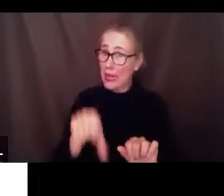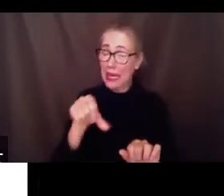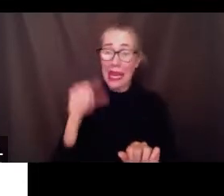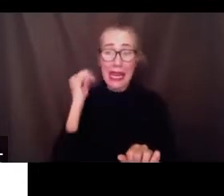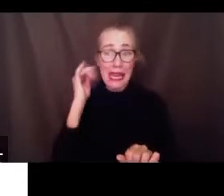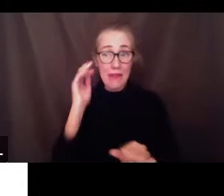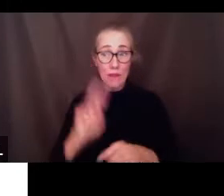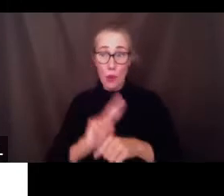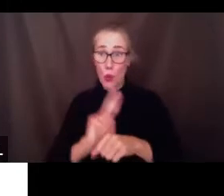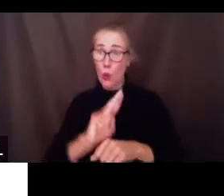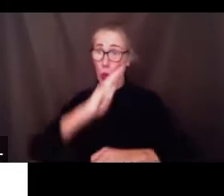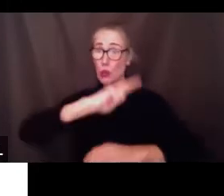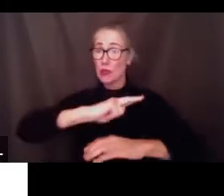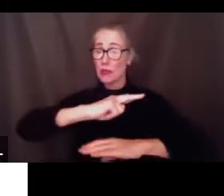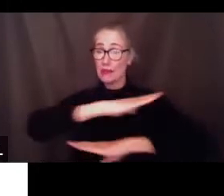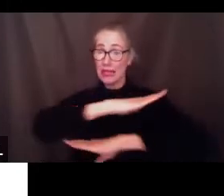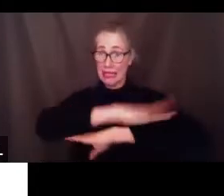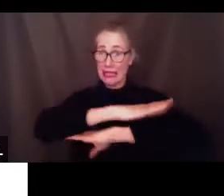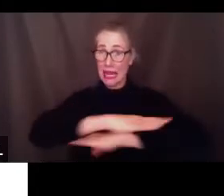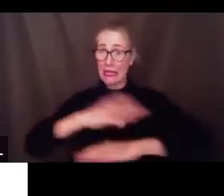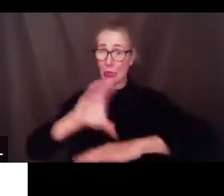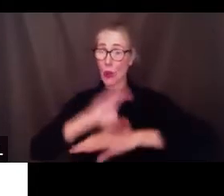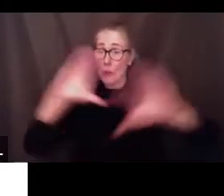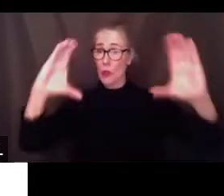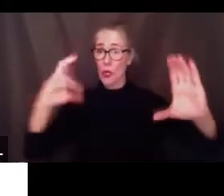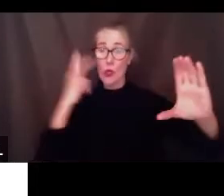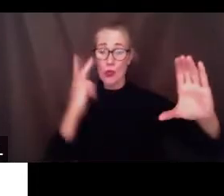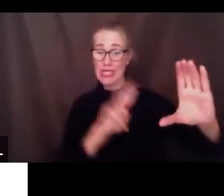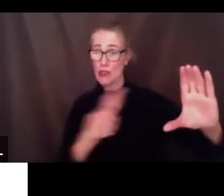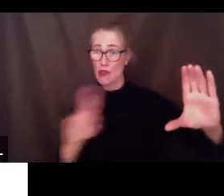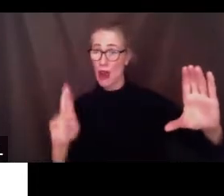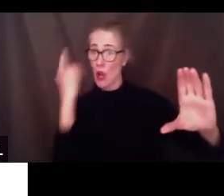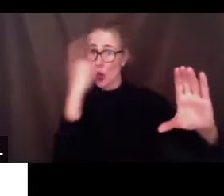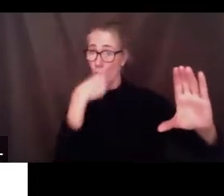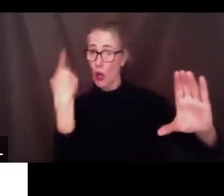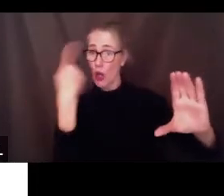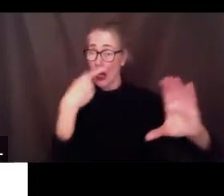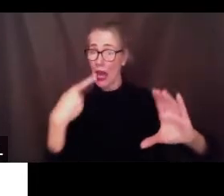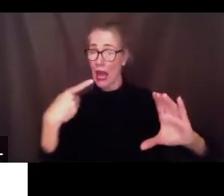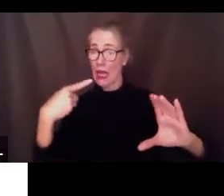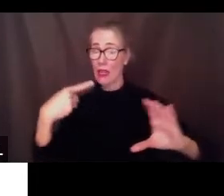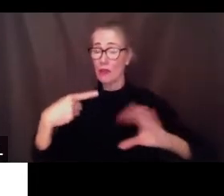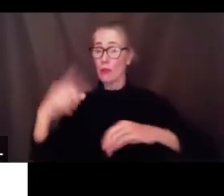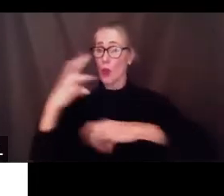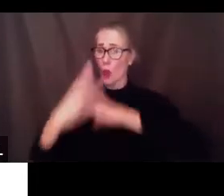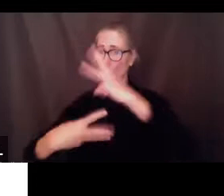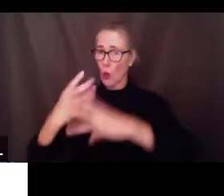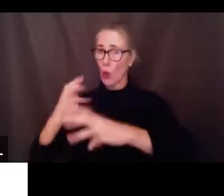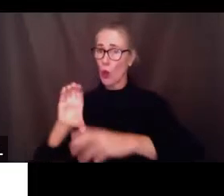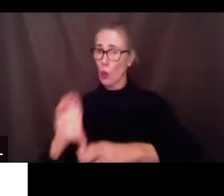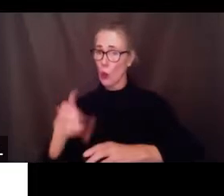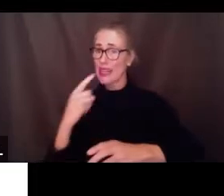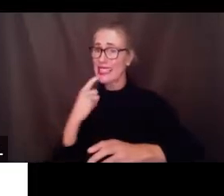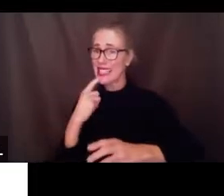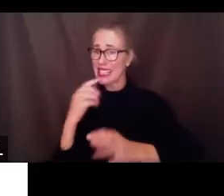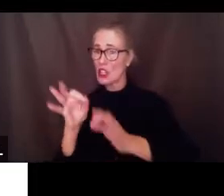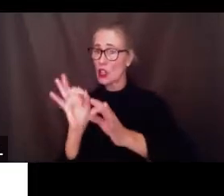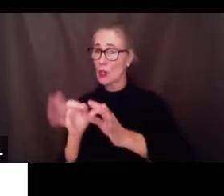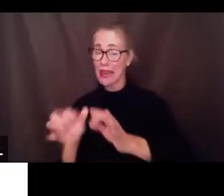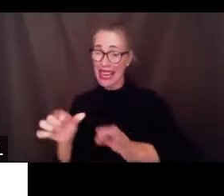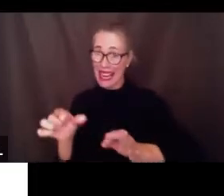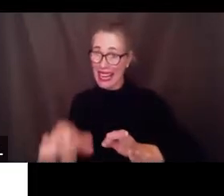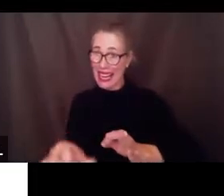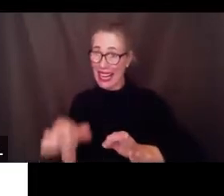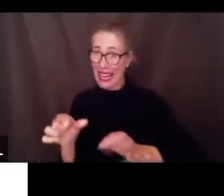desktop at the bottom right of your screen you will see a globe icon that says interpretation. Please click on the globe now and